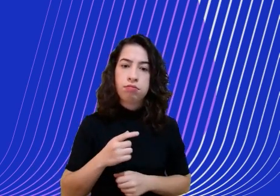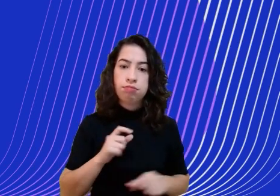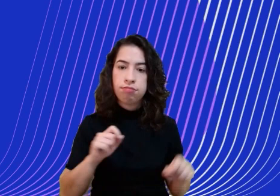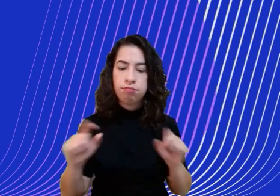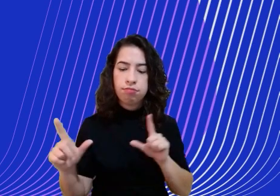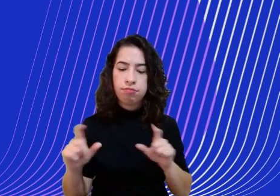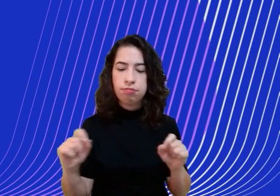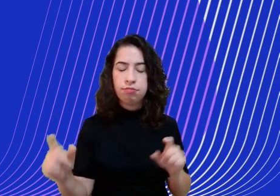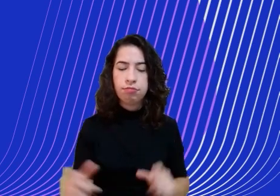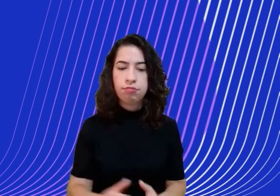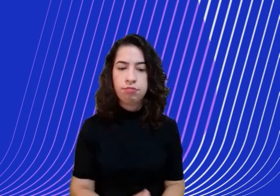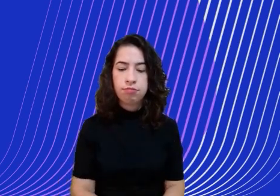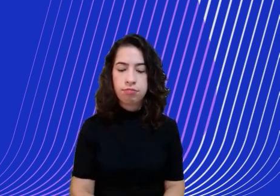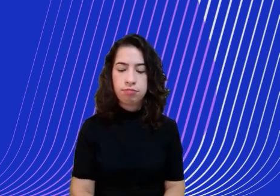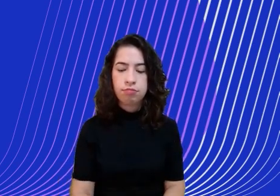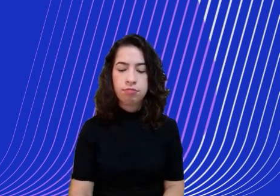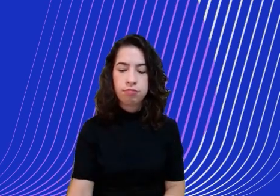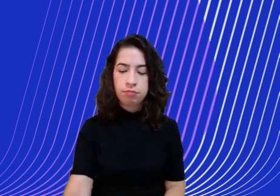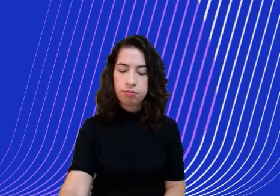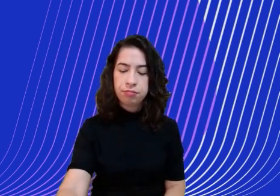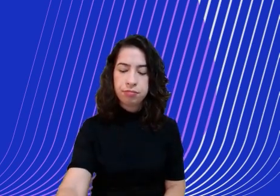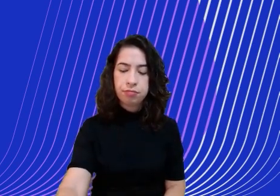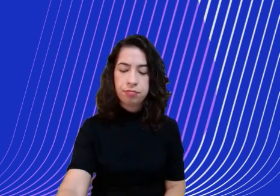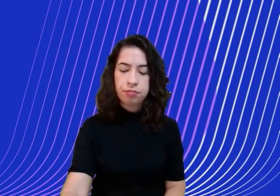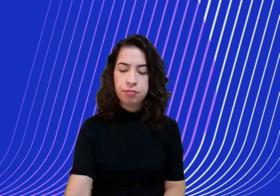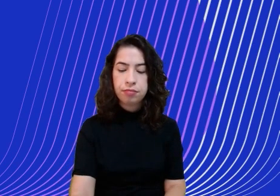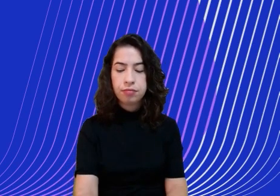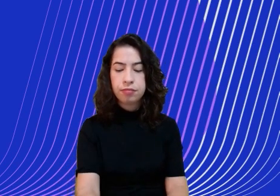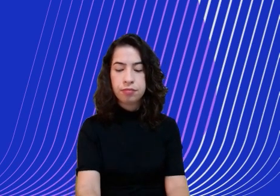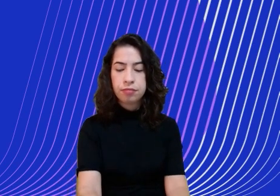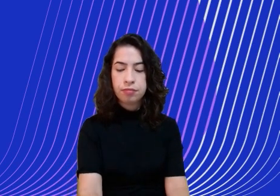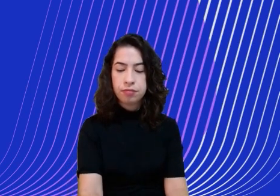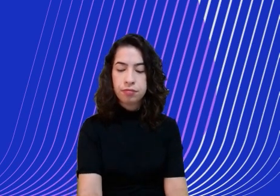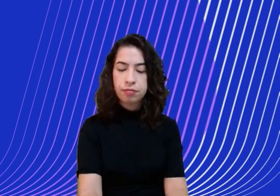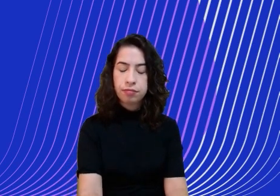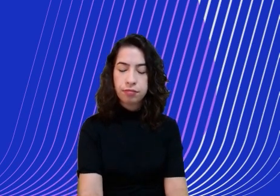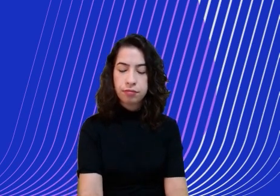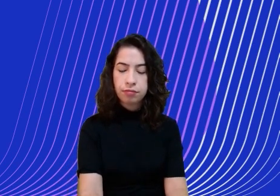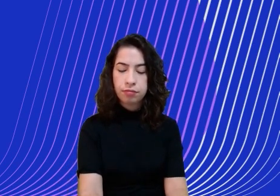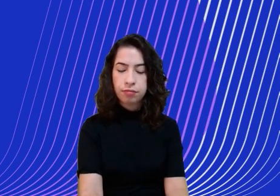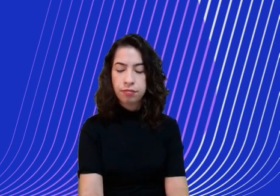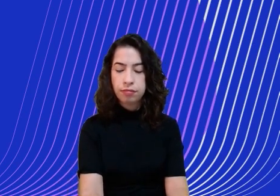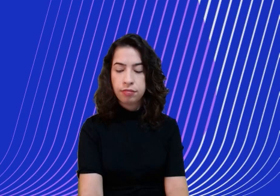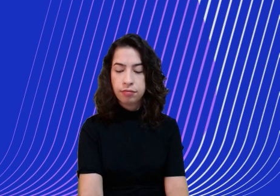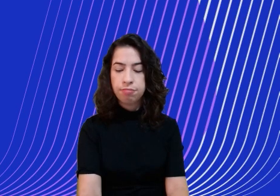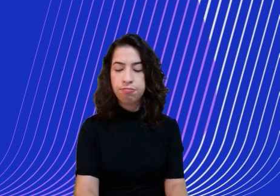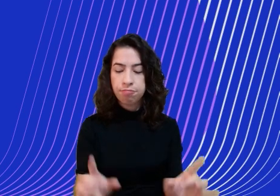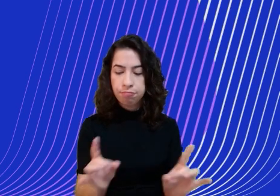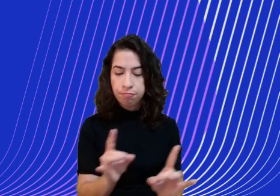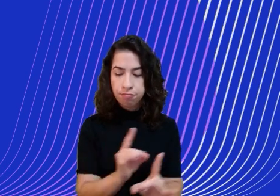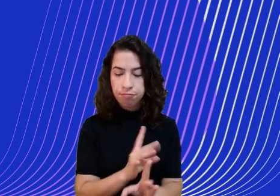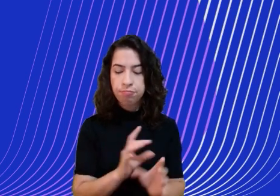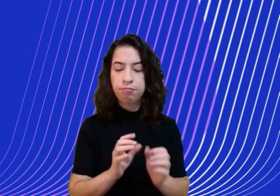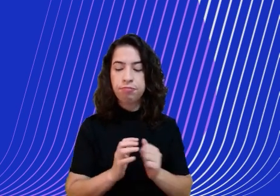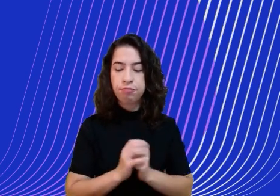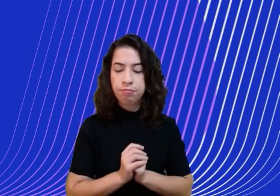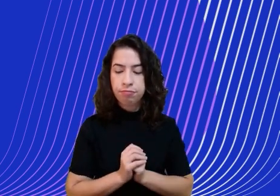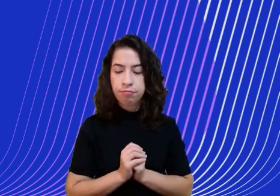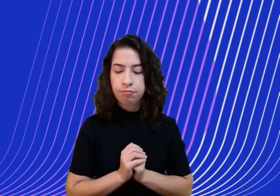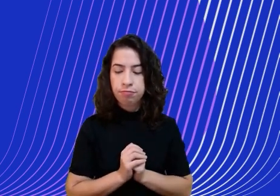the image here, let's go back. Pronto. Que é,